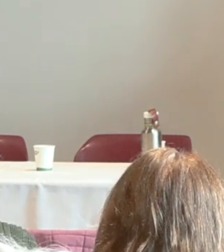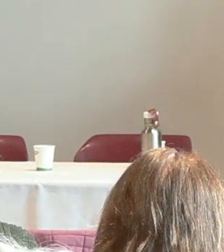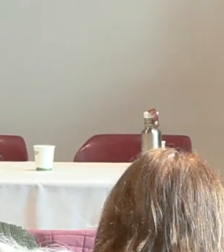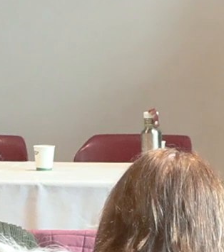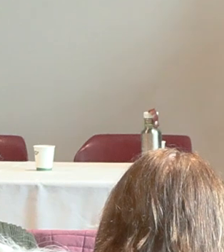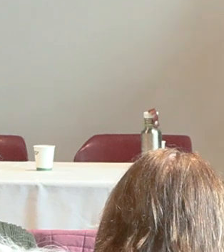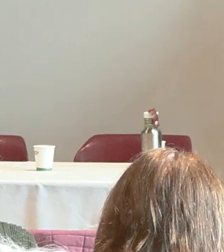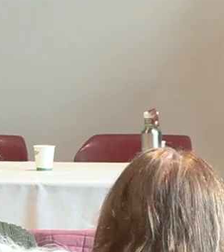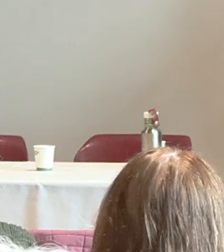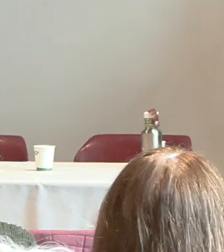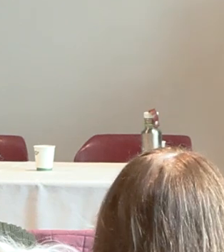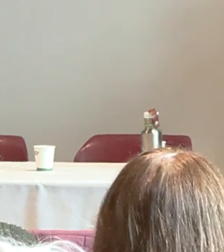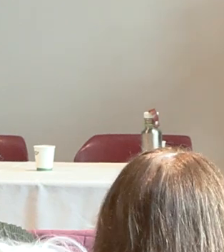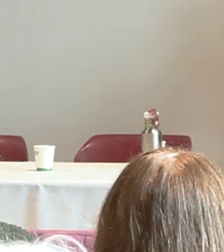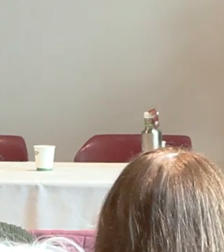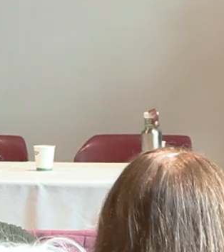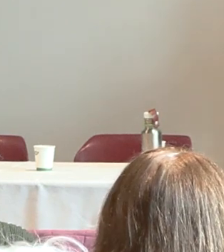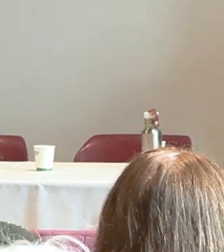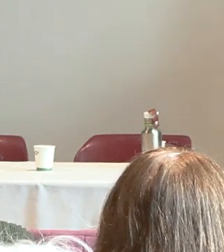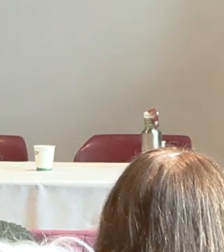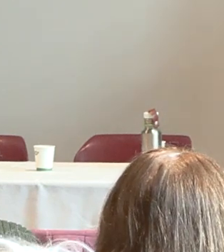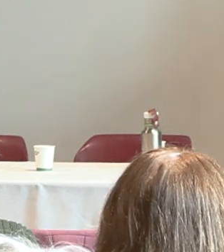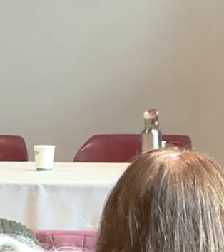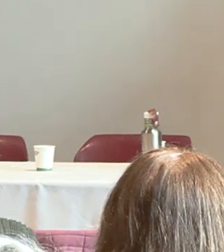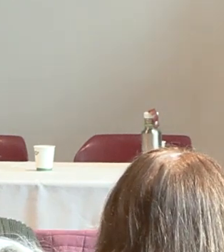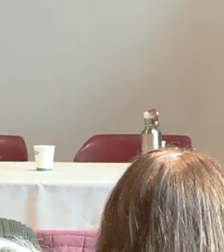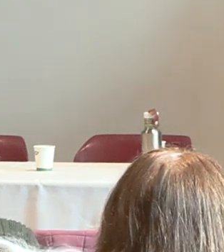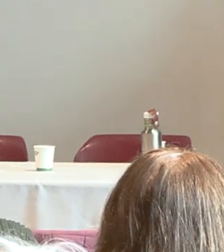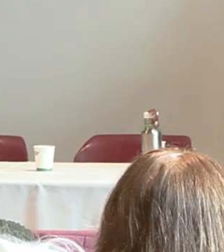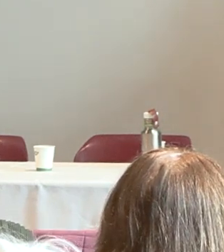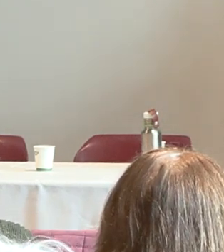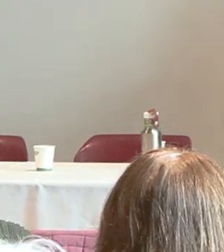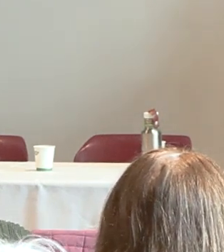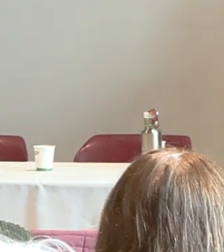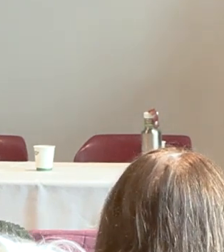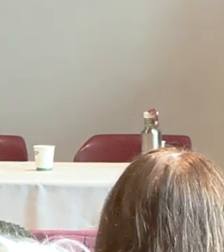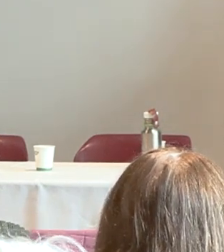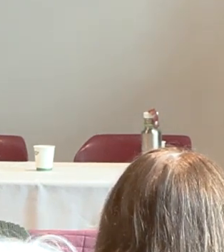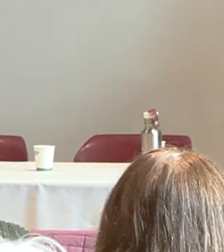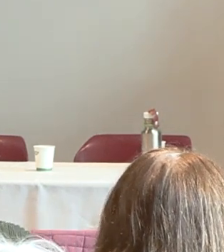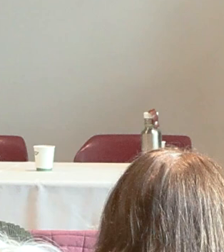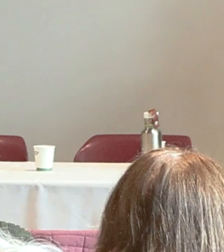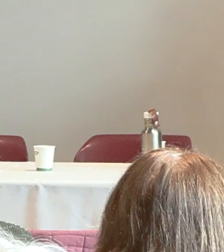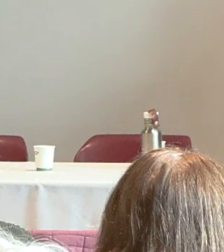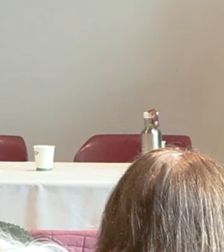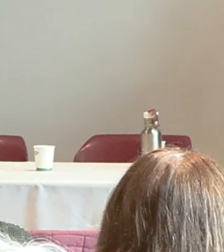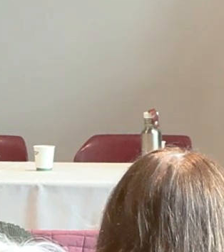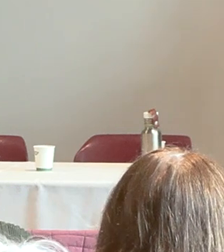the composition Abel was most proud of, but it also caused him political